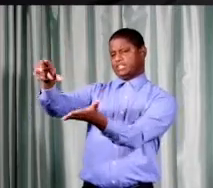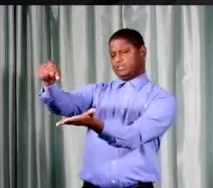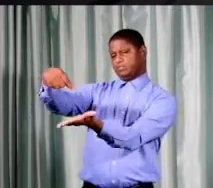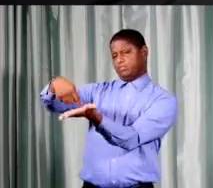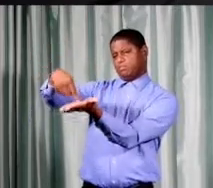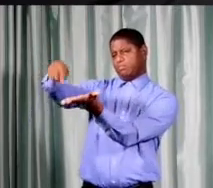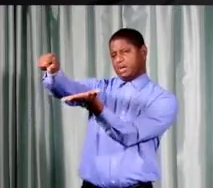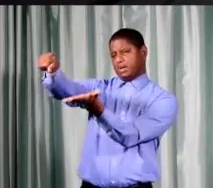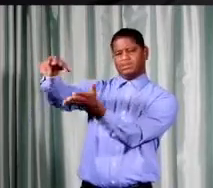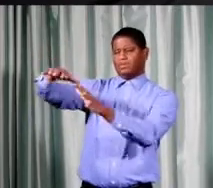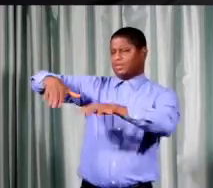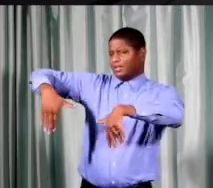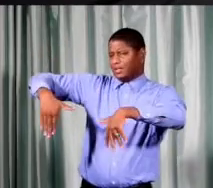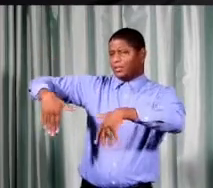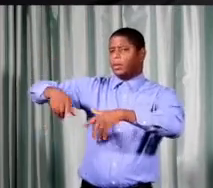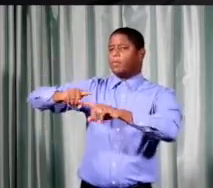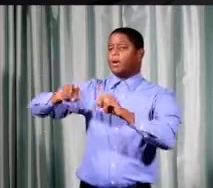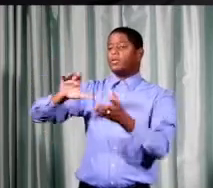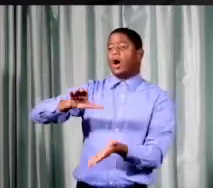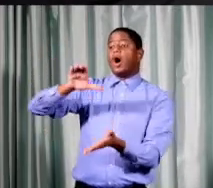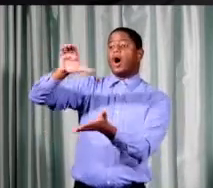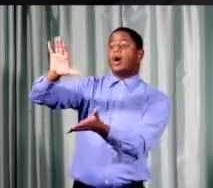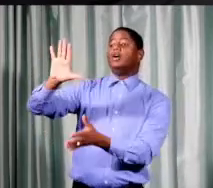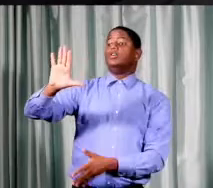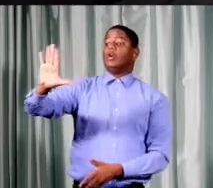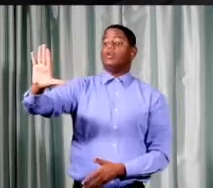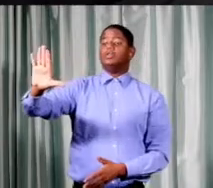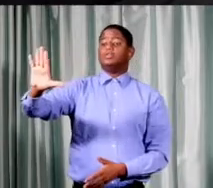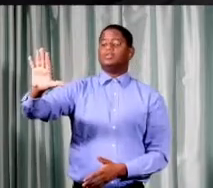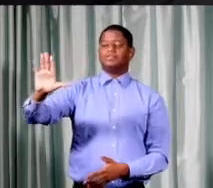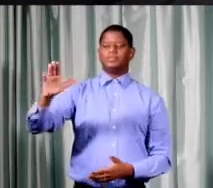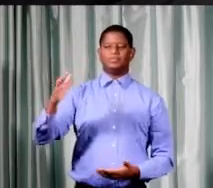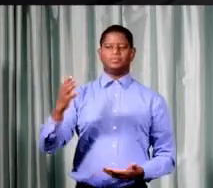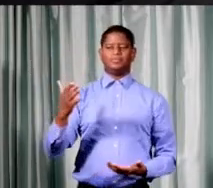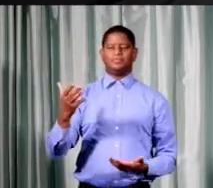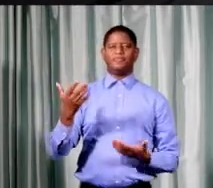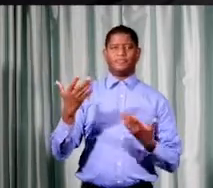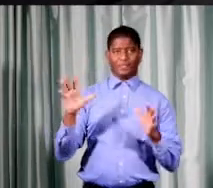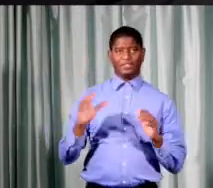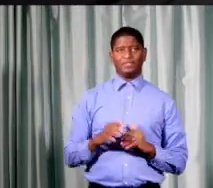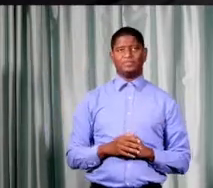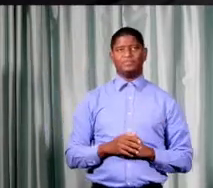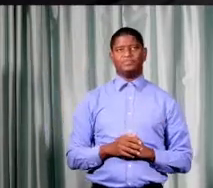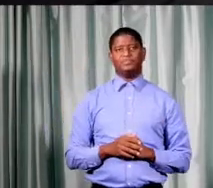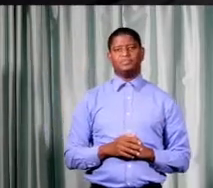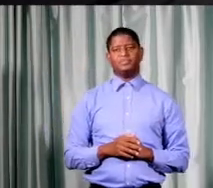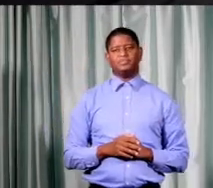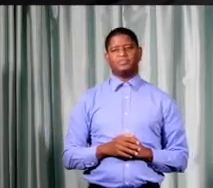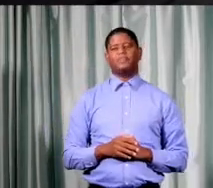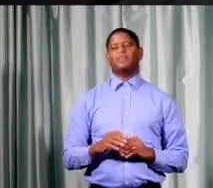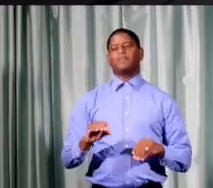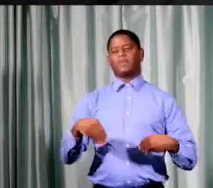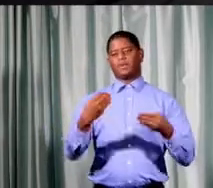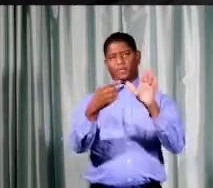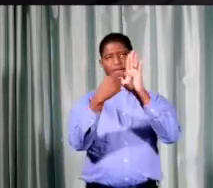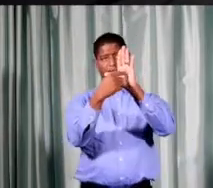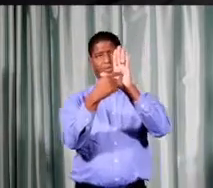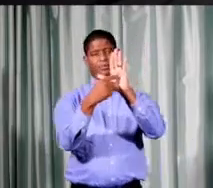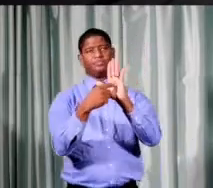Right? If you think about it, not hotels.com, etc., but if you deal direct with a hotel,